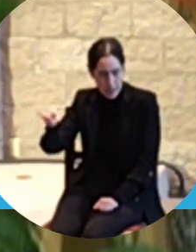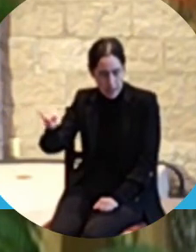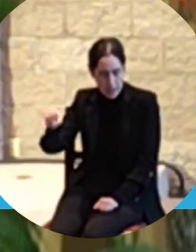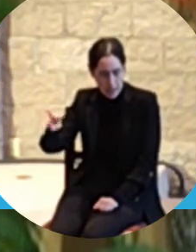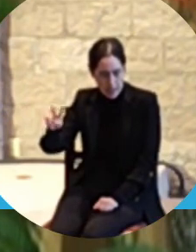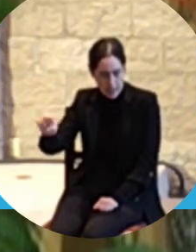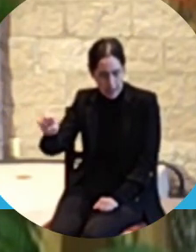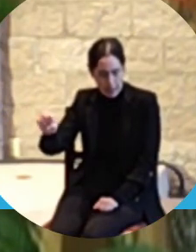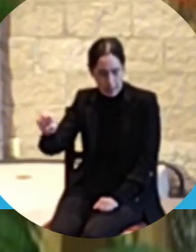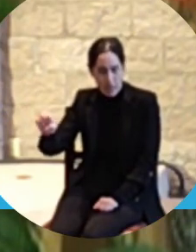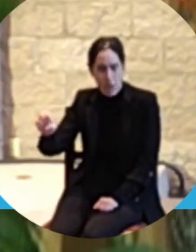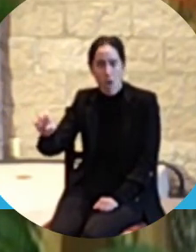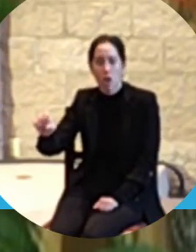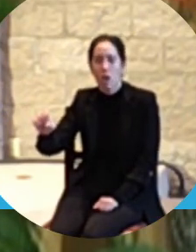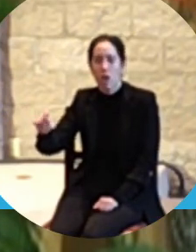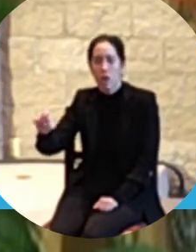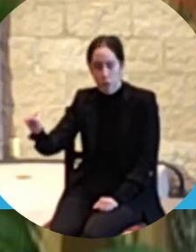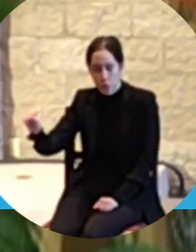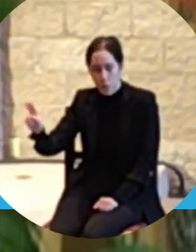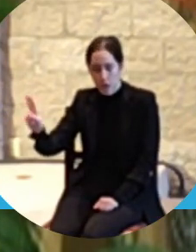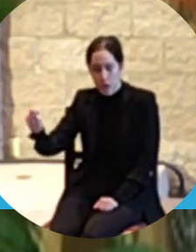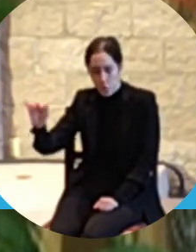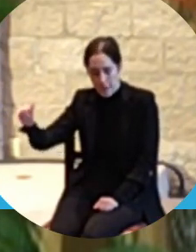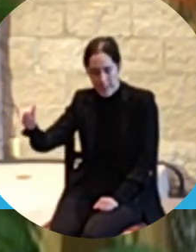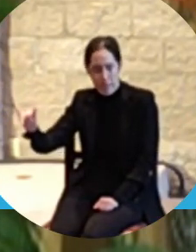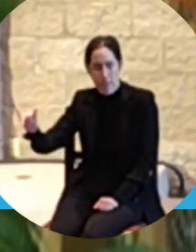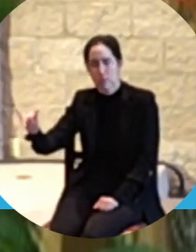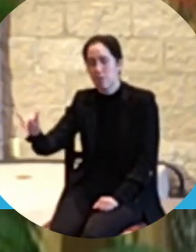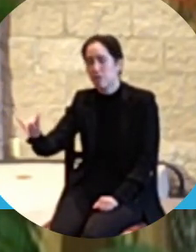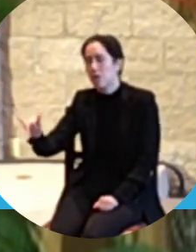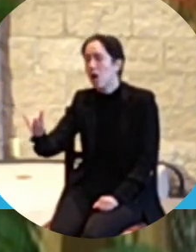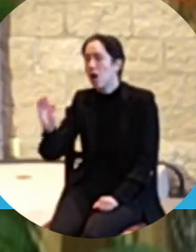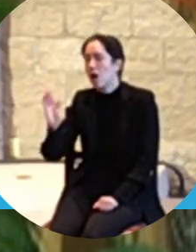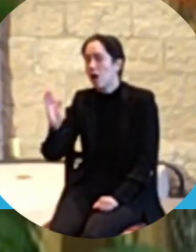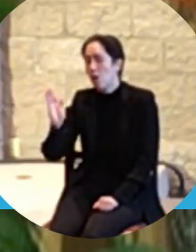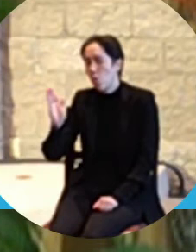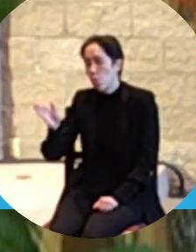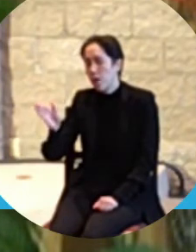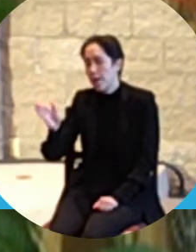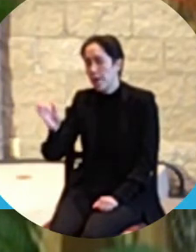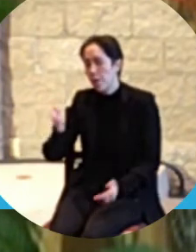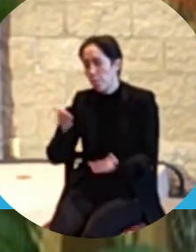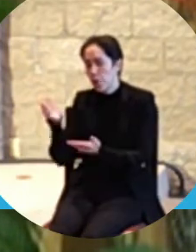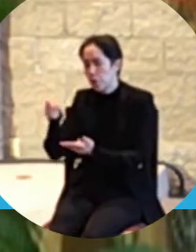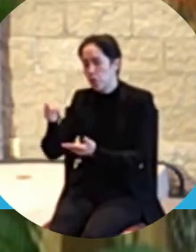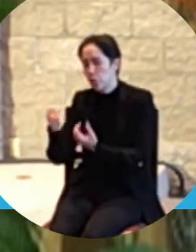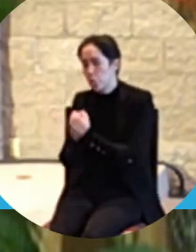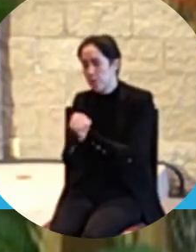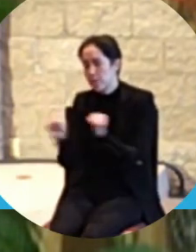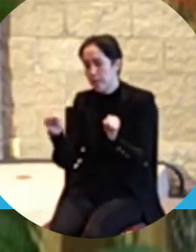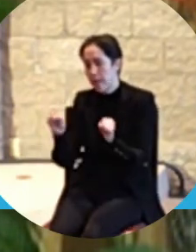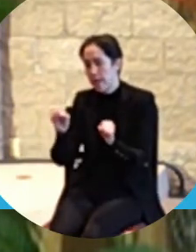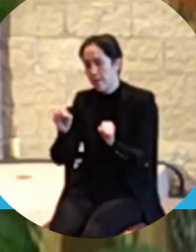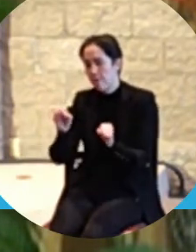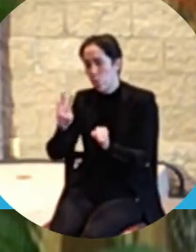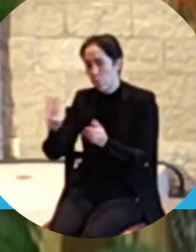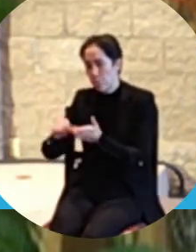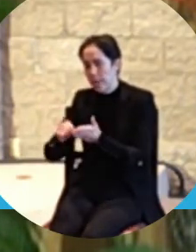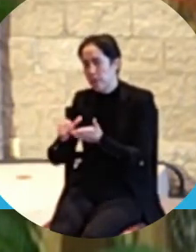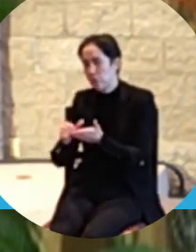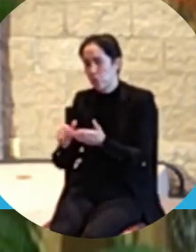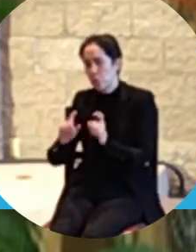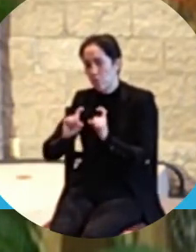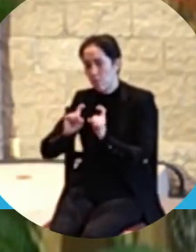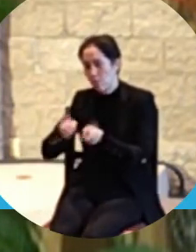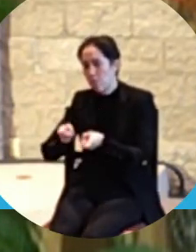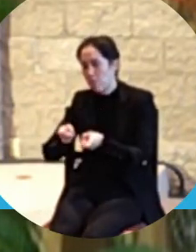that will also take you to a secured place to make a donation. And when you're there, consider making a reoccurring donation. So